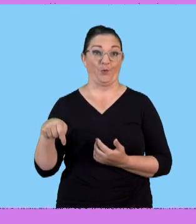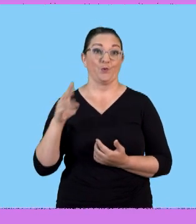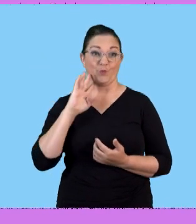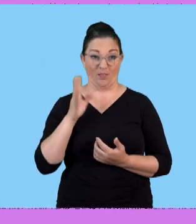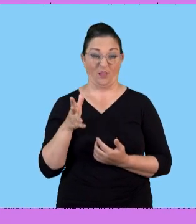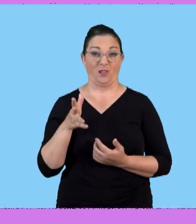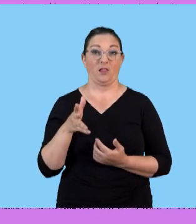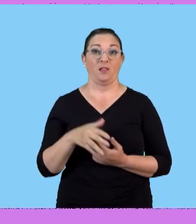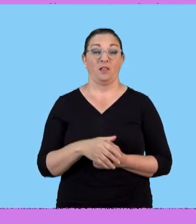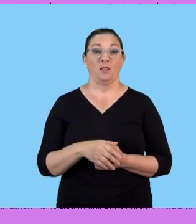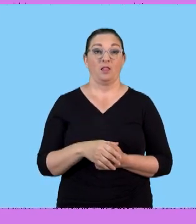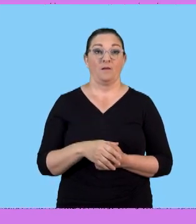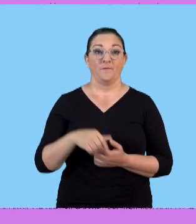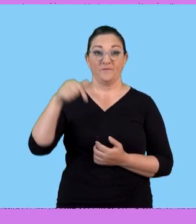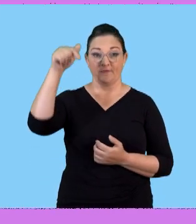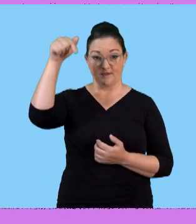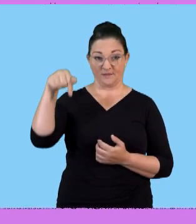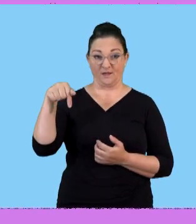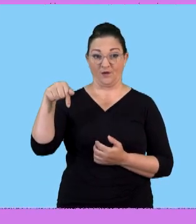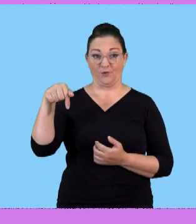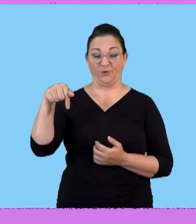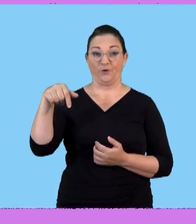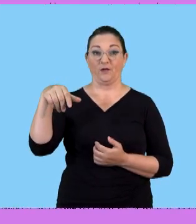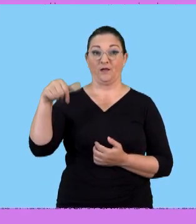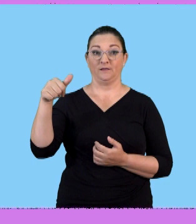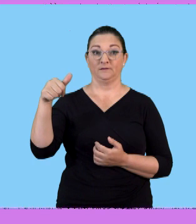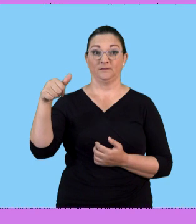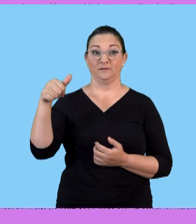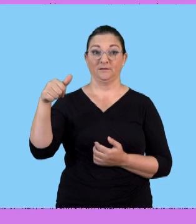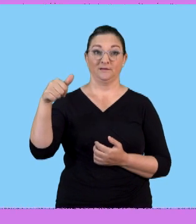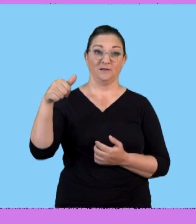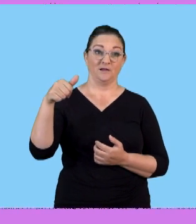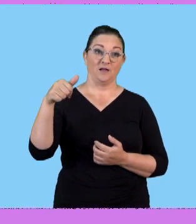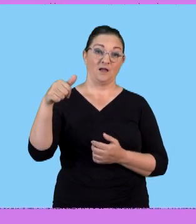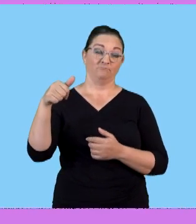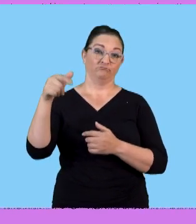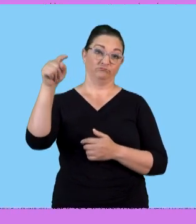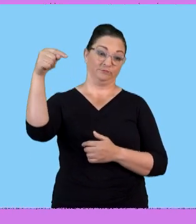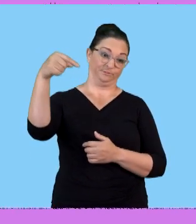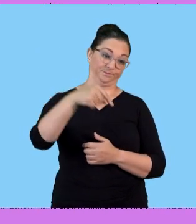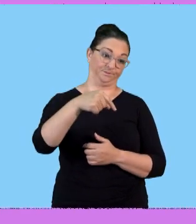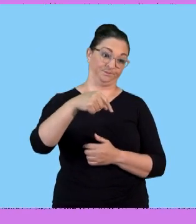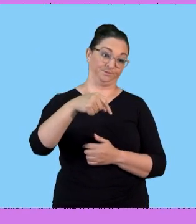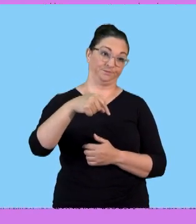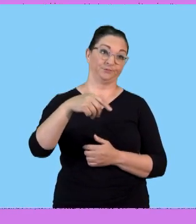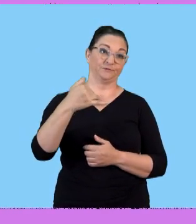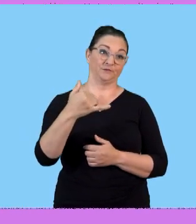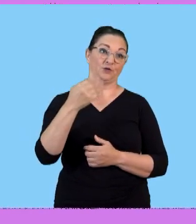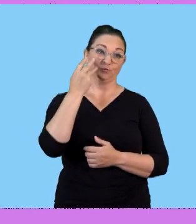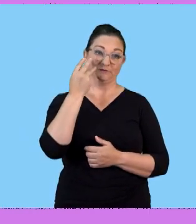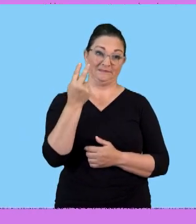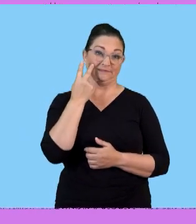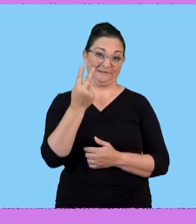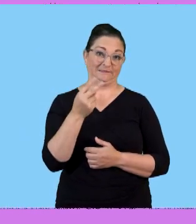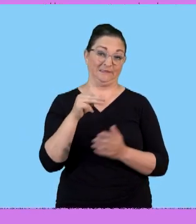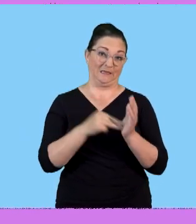right? And then it will be to my left as I'm sitting, so to the western side as we are facing the